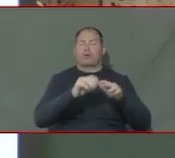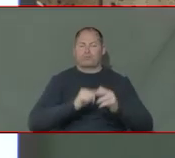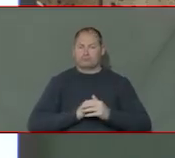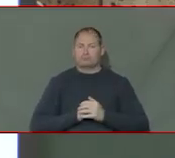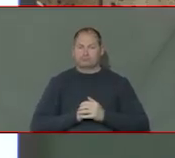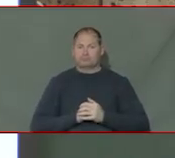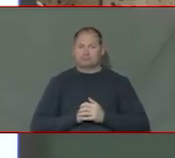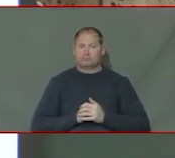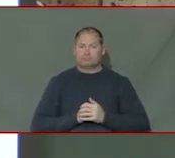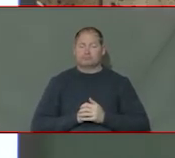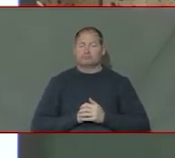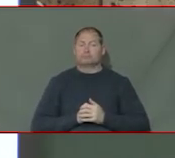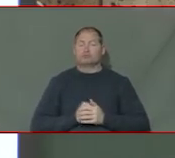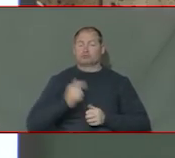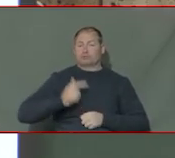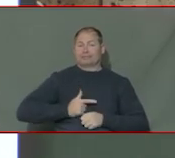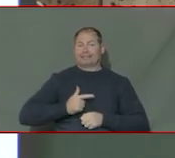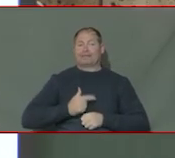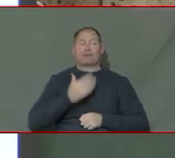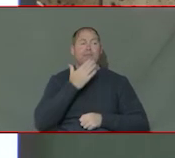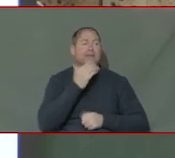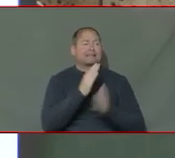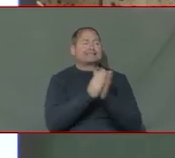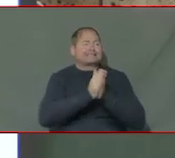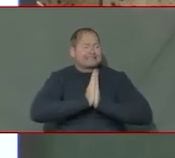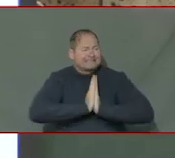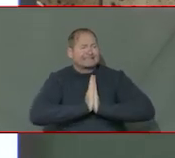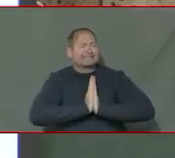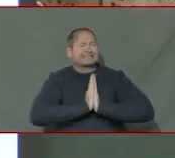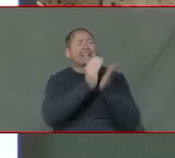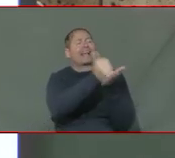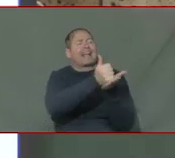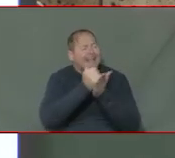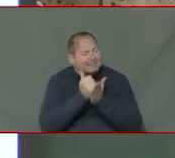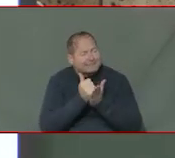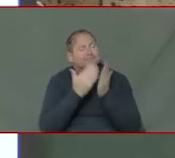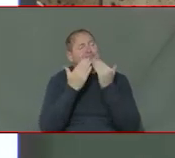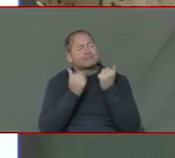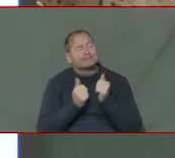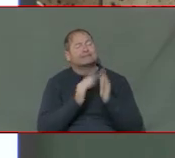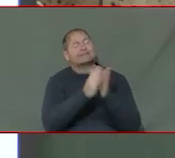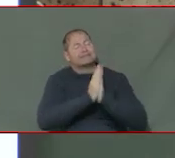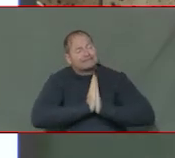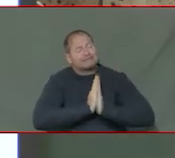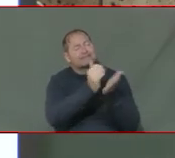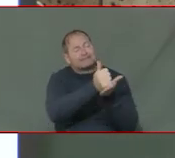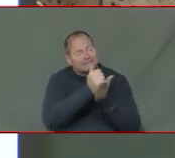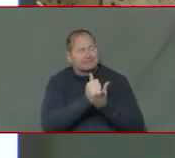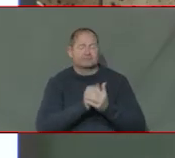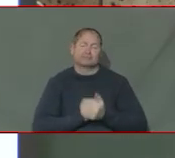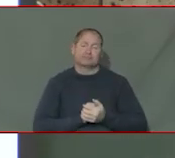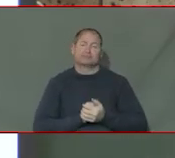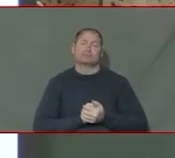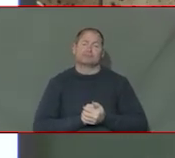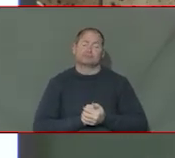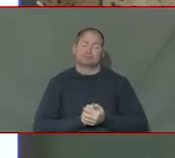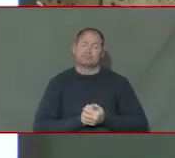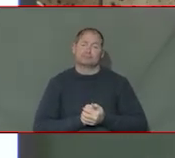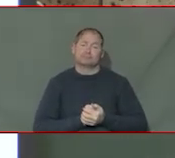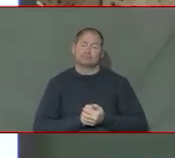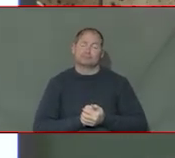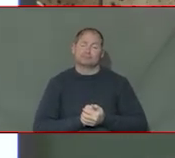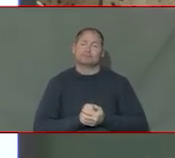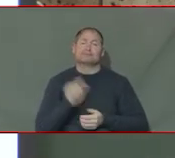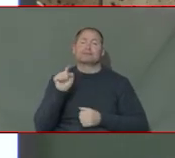It basically tells the liver, please help. It tells the liver, this person has got what? What's the problem